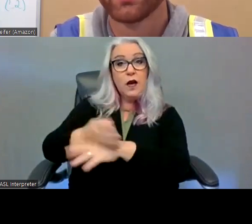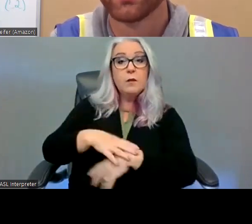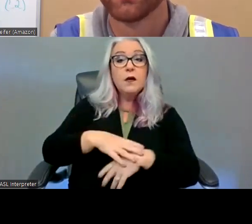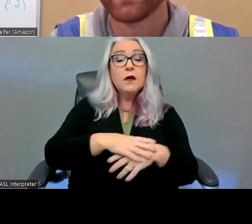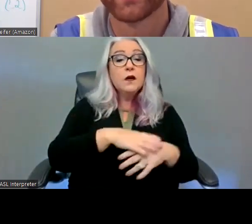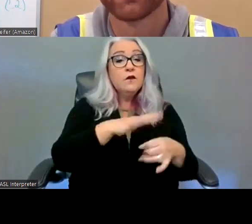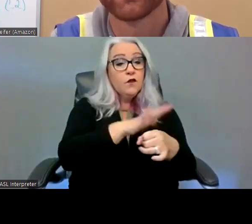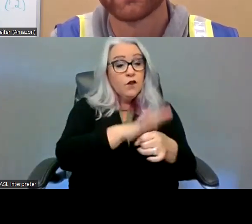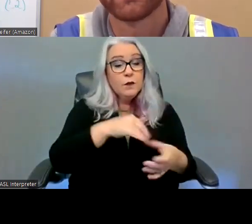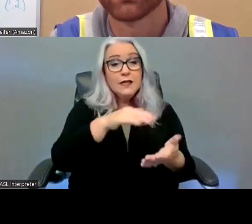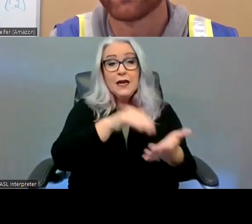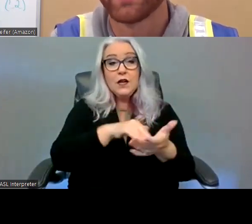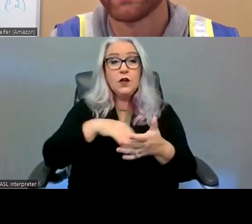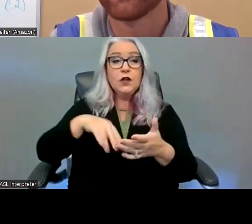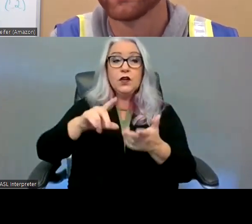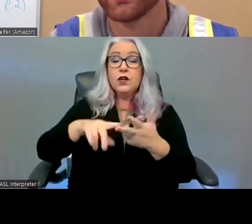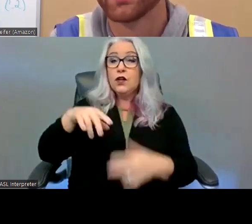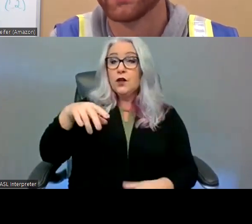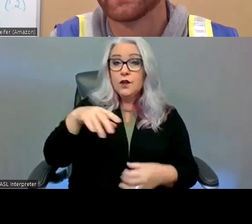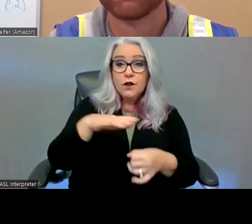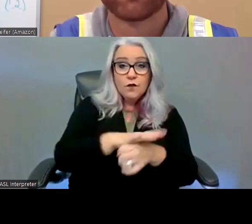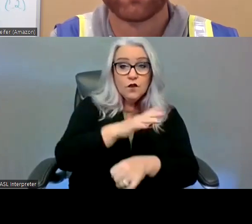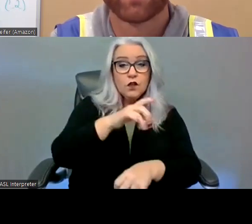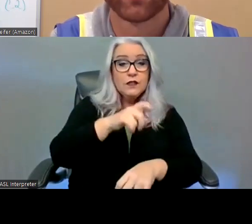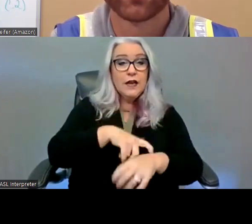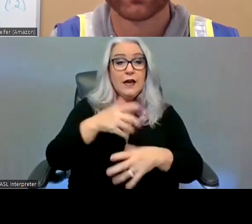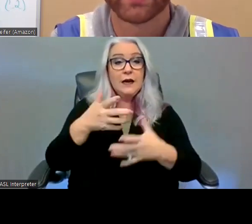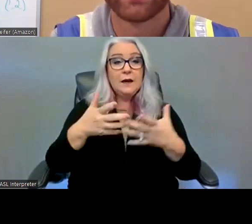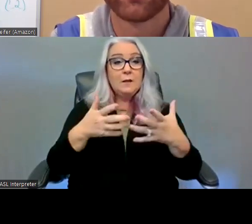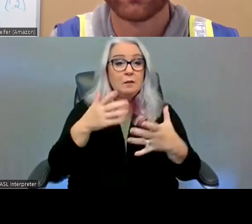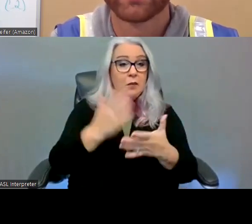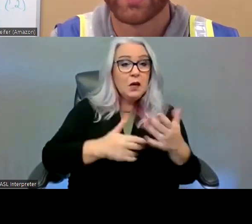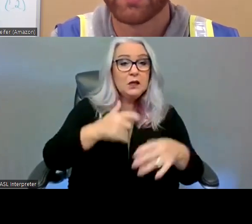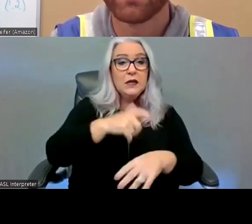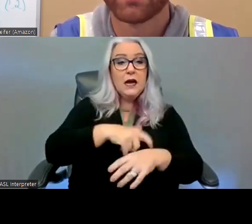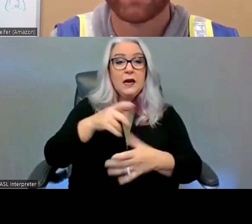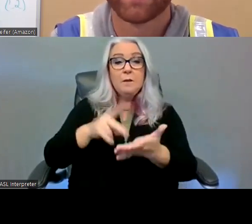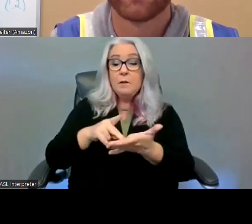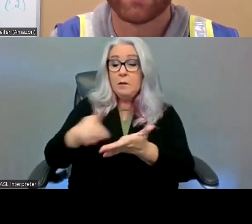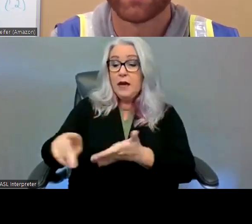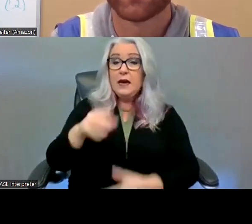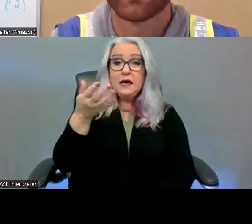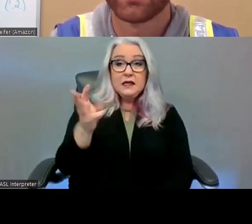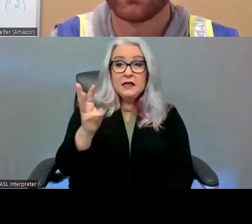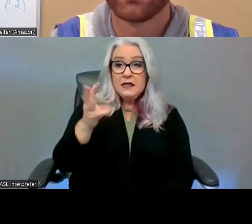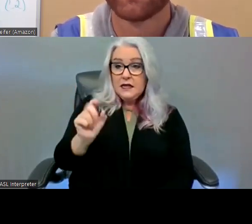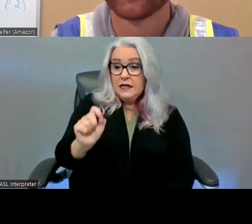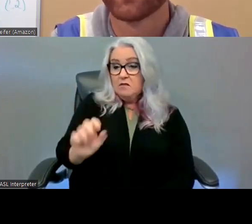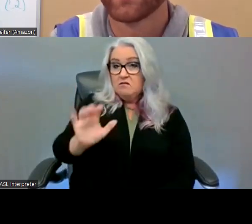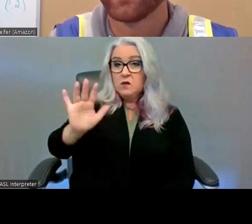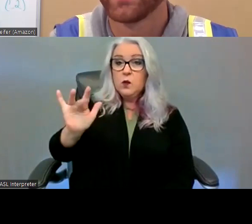associate, pay rate up to $16.25. Once you click into the job and tap on the